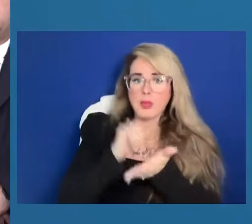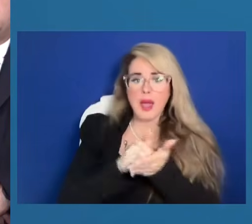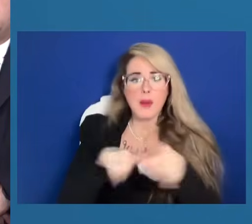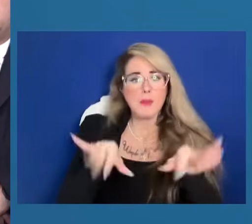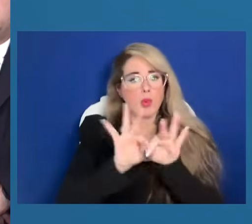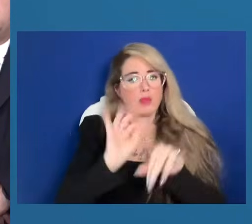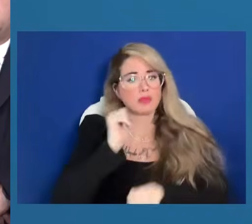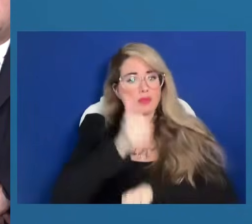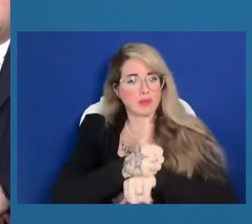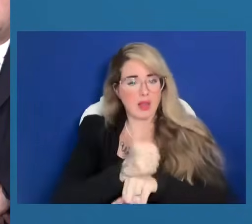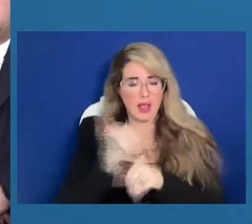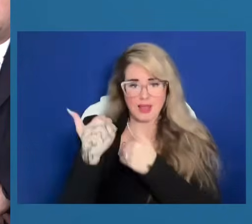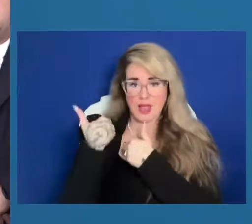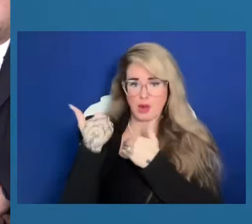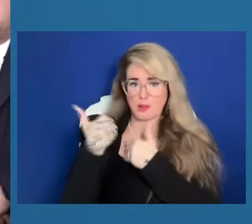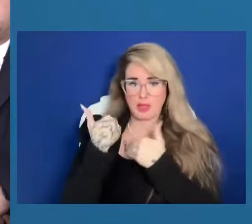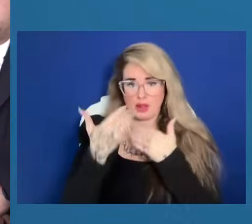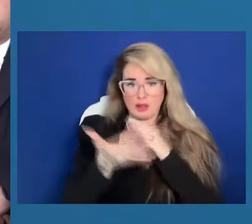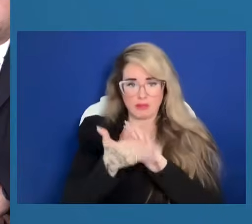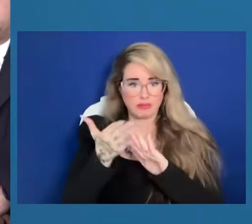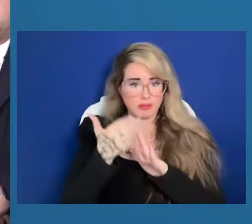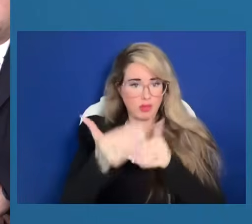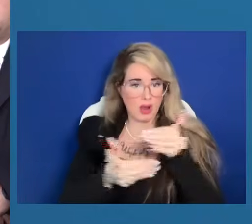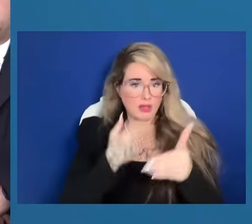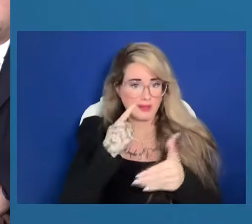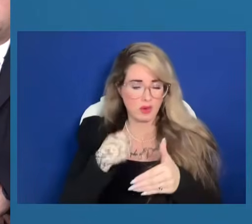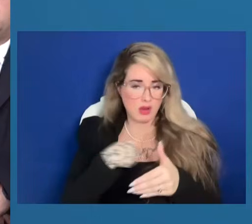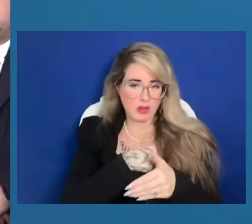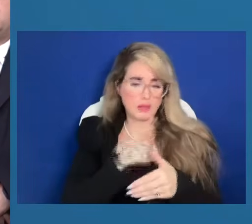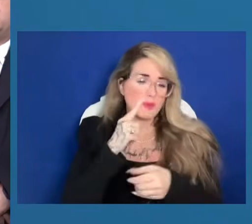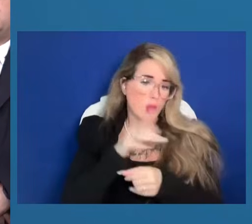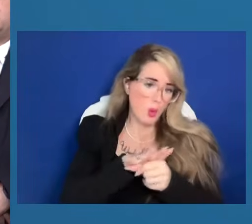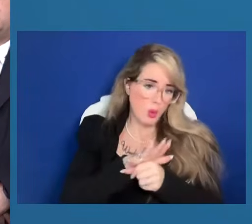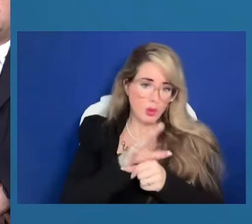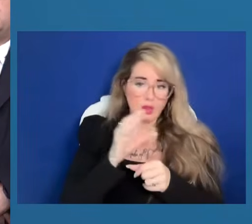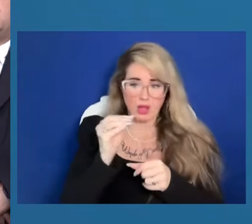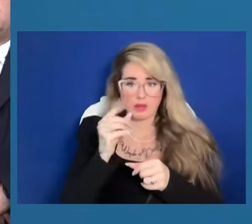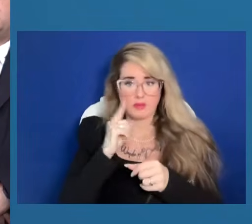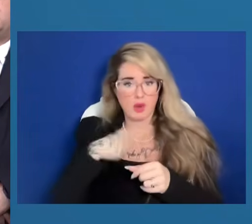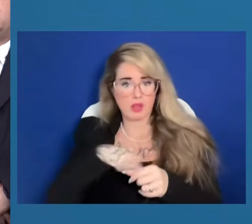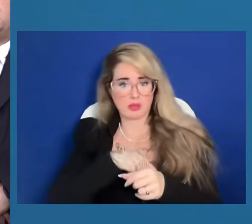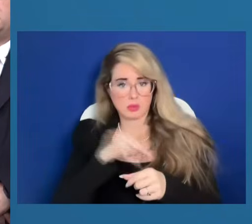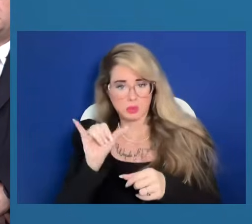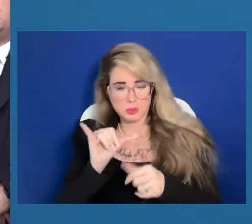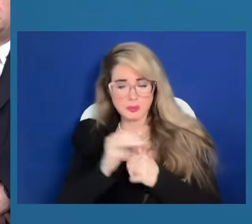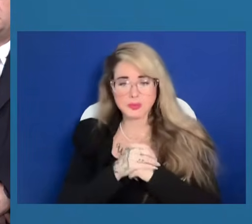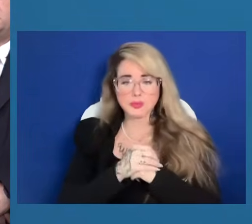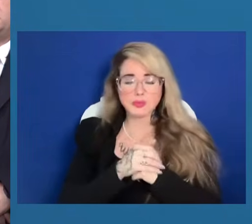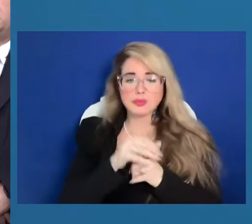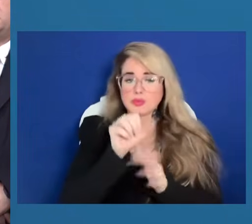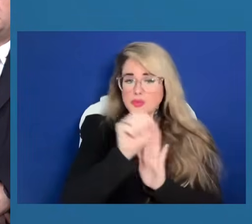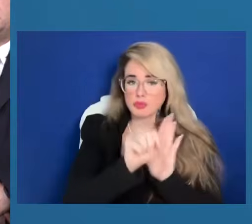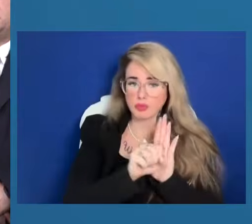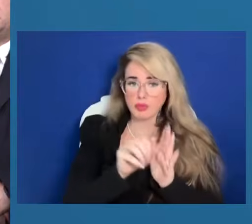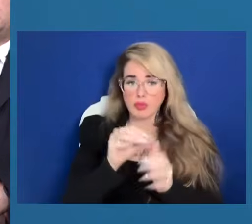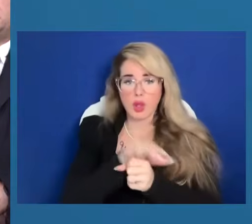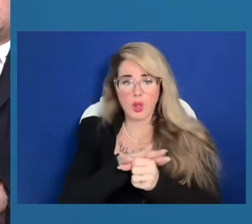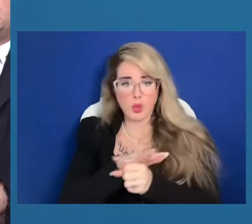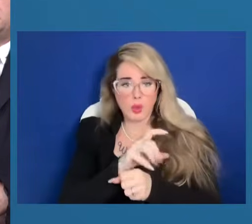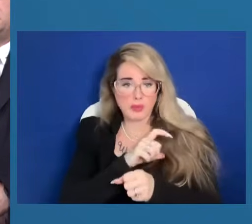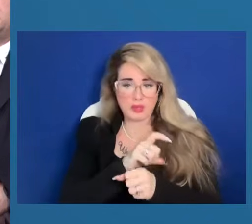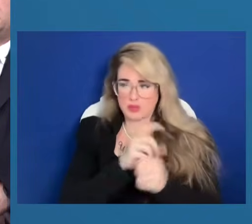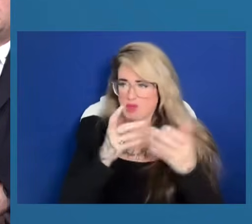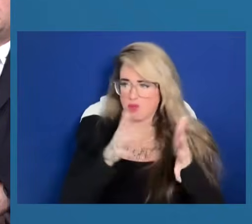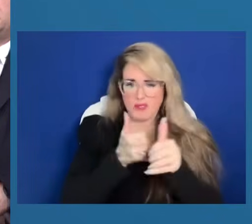for such accountability exist, as they exist for us in local law enforcement. State and local officers are already held to these standards, and the